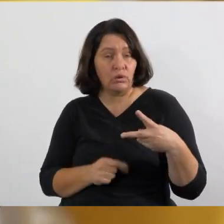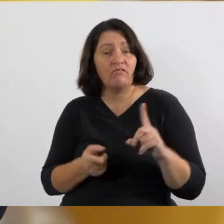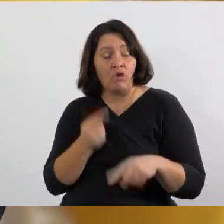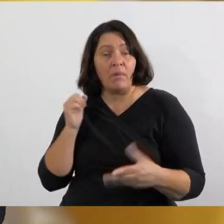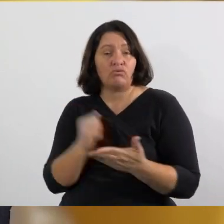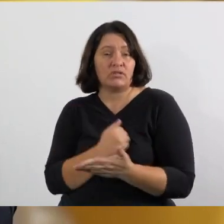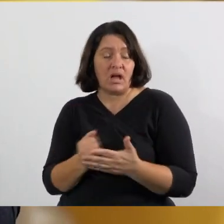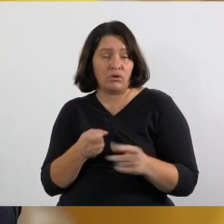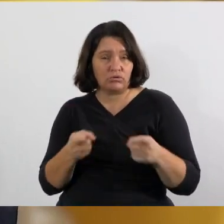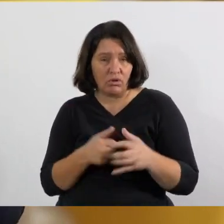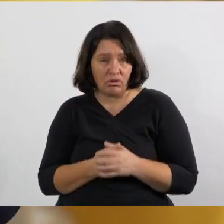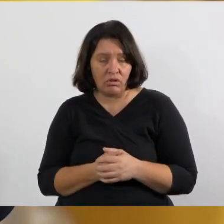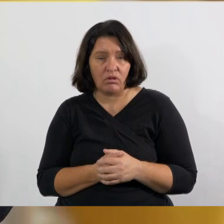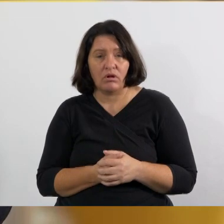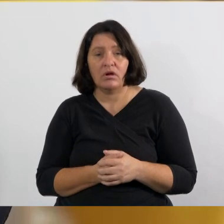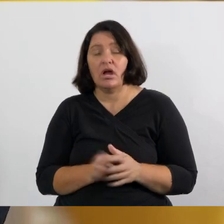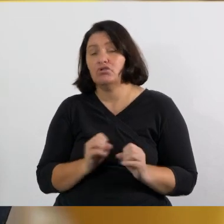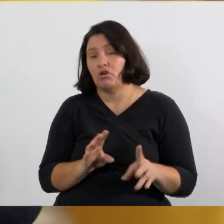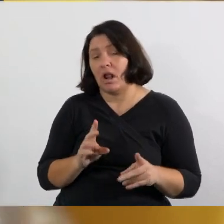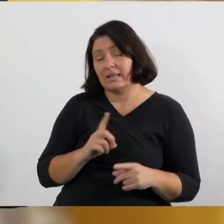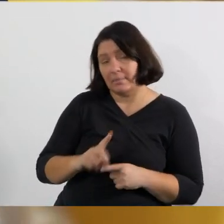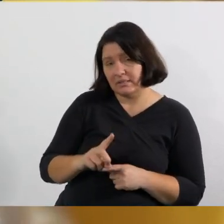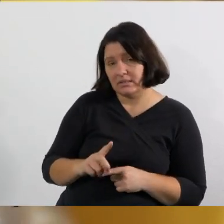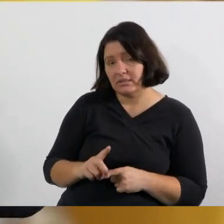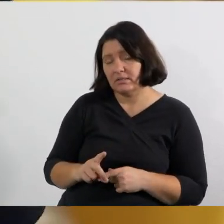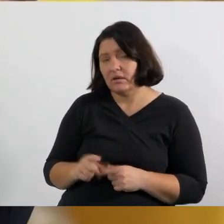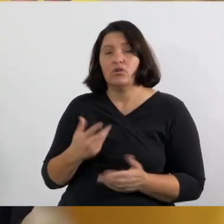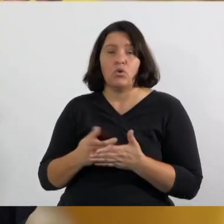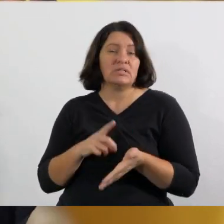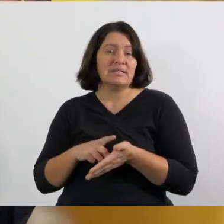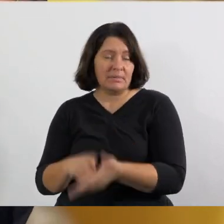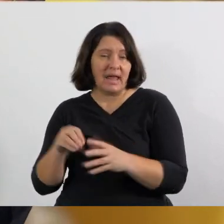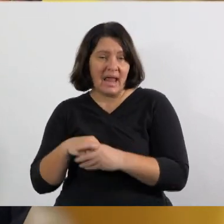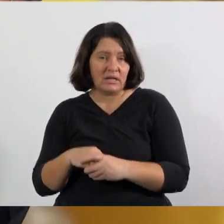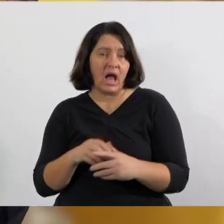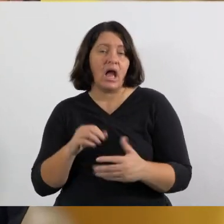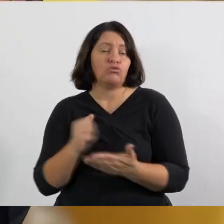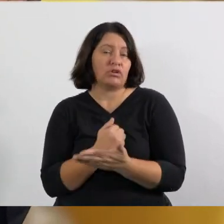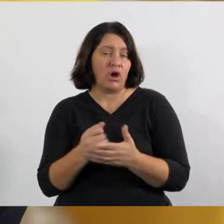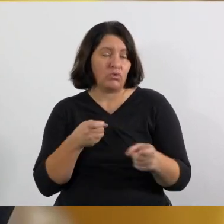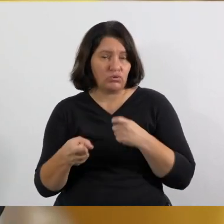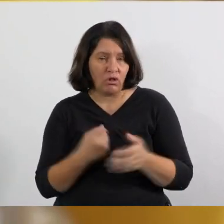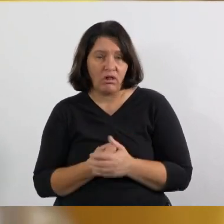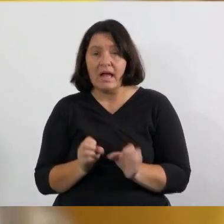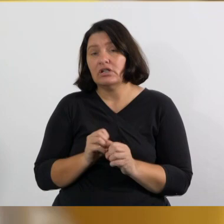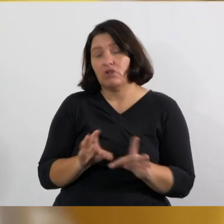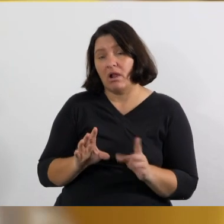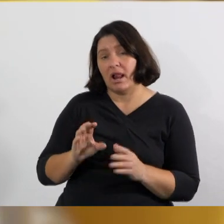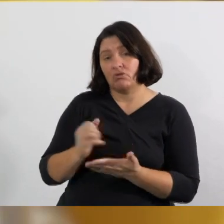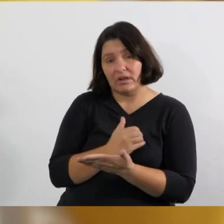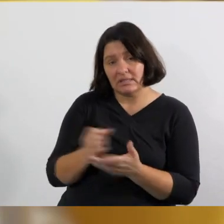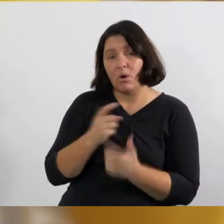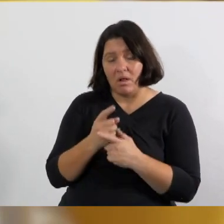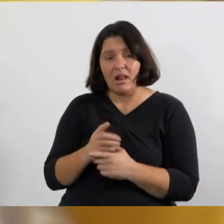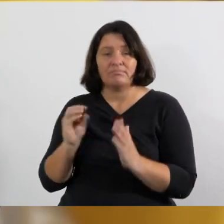amounts from your creditors control, your general debits, which you will debit in your creditors control, your general credits,